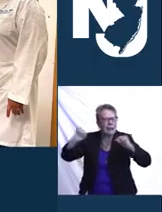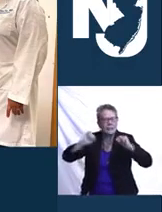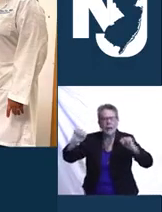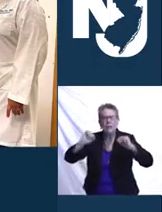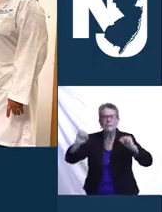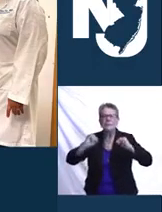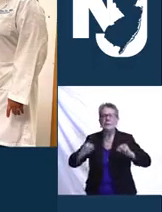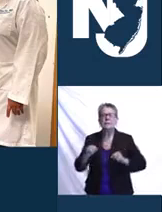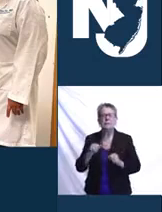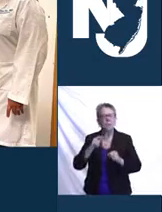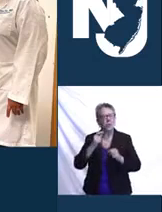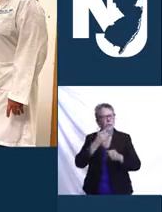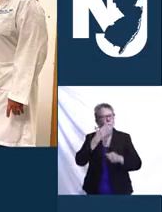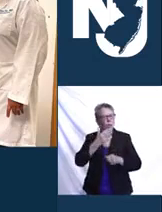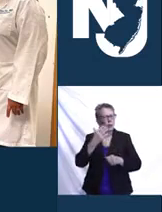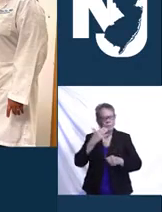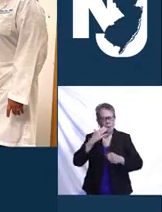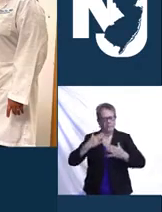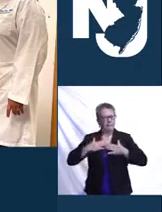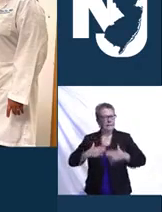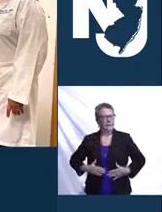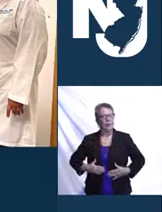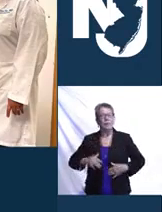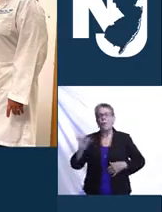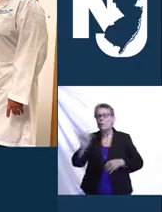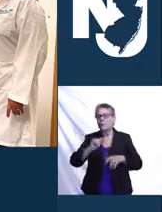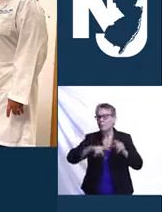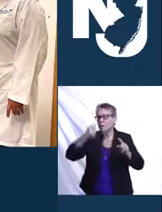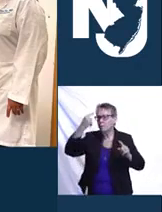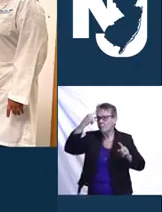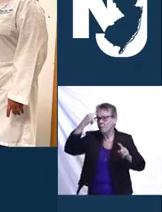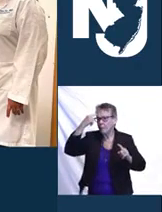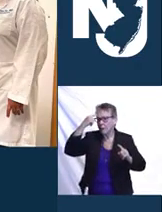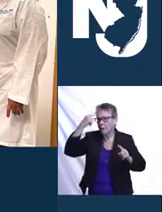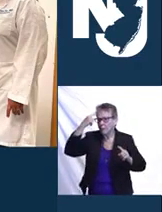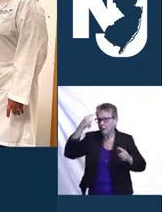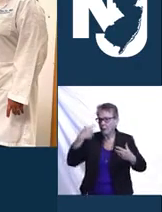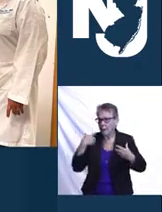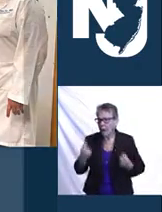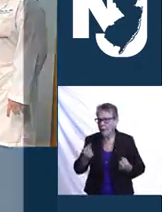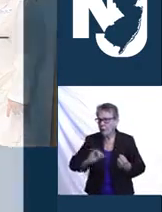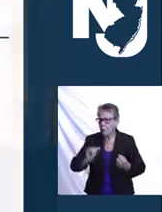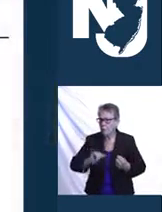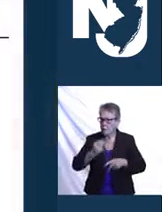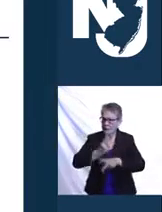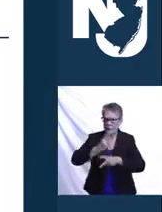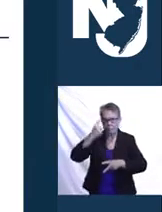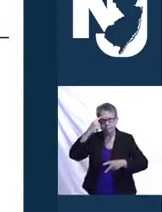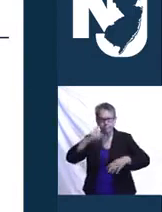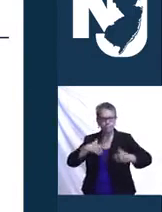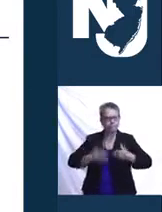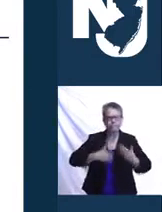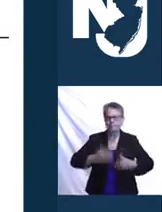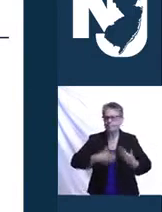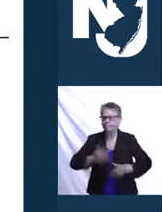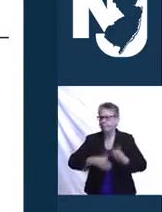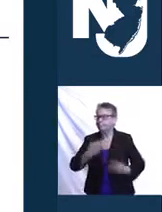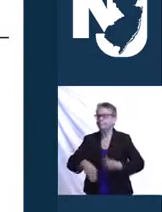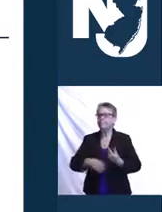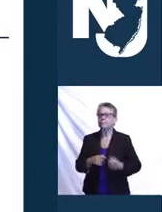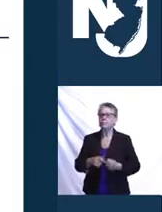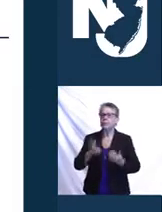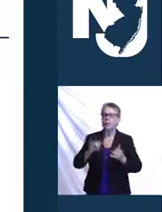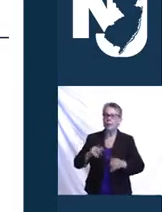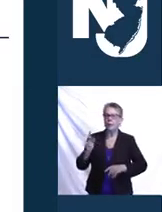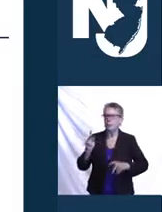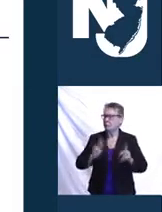to meet the ongoing needs of its patients. Through the Return and Earn program, Dr. Wenger was able to